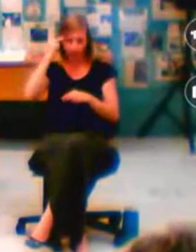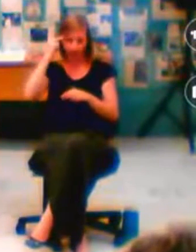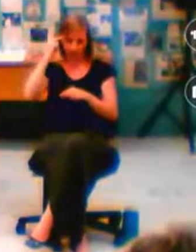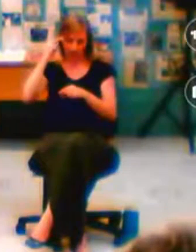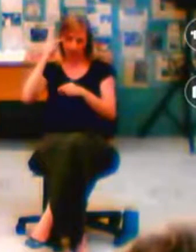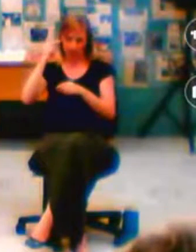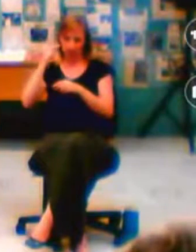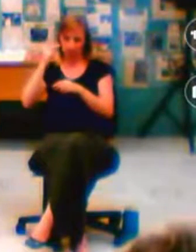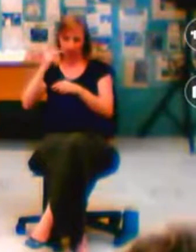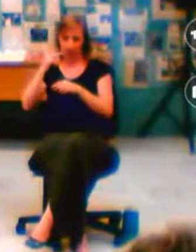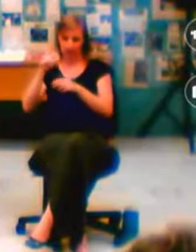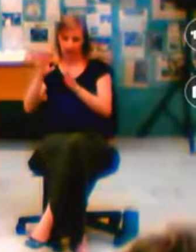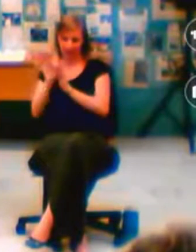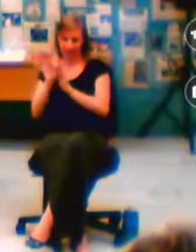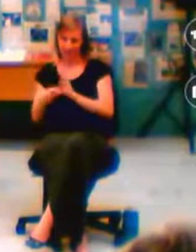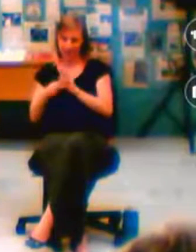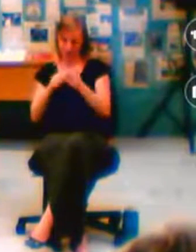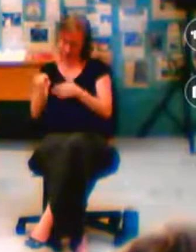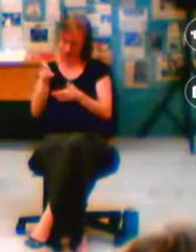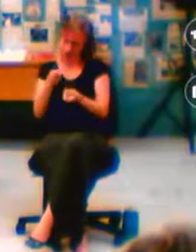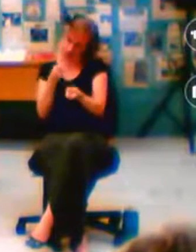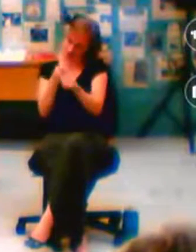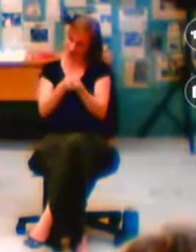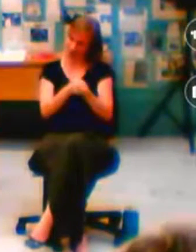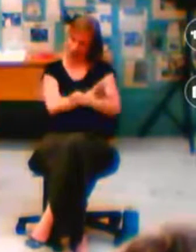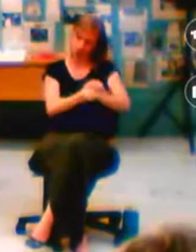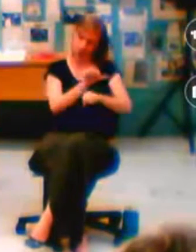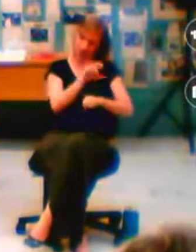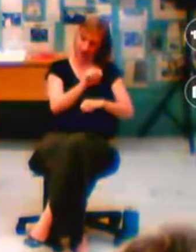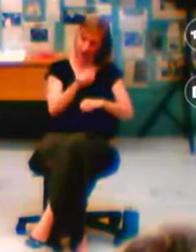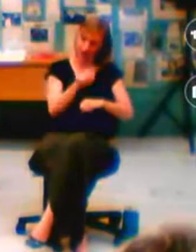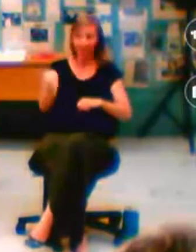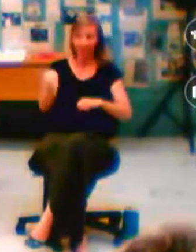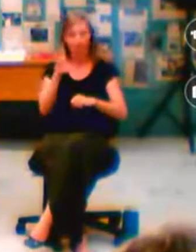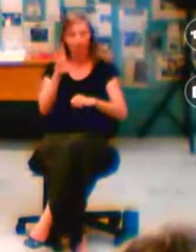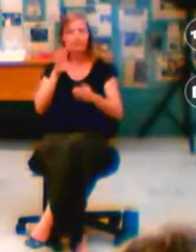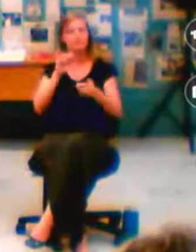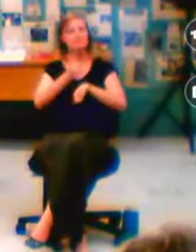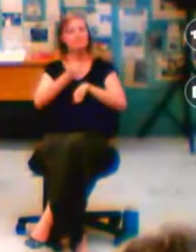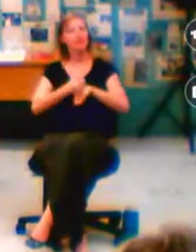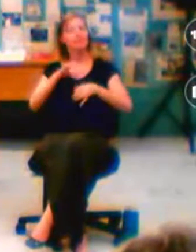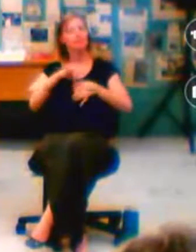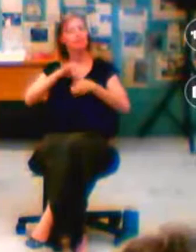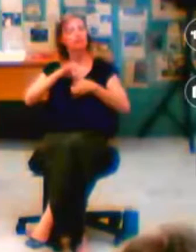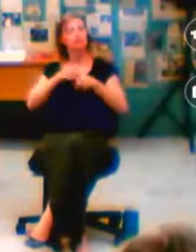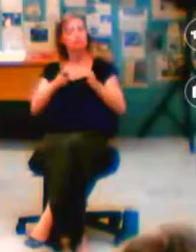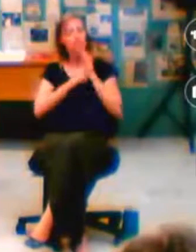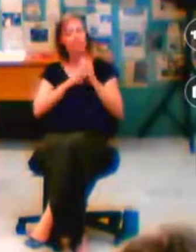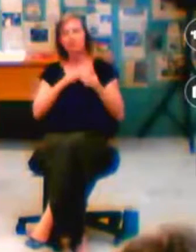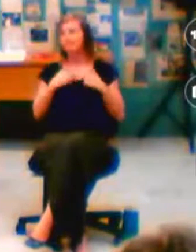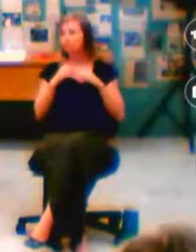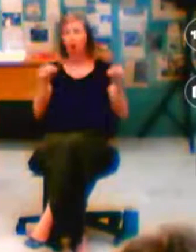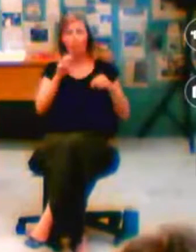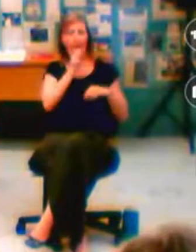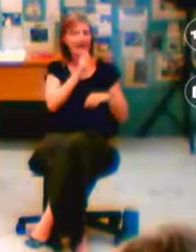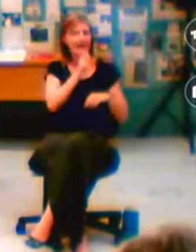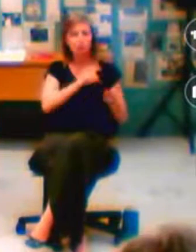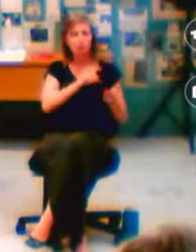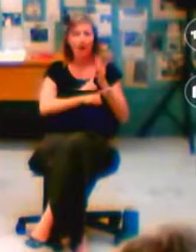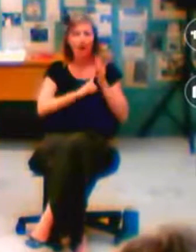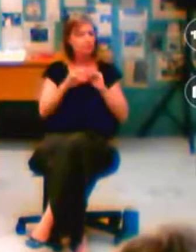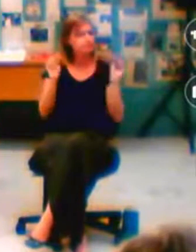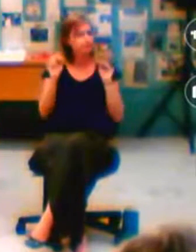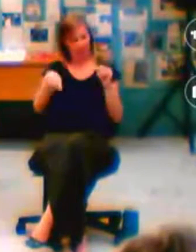The only thing the amendment says is that the interim board, which is politically appointed and will therefore, you know, they have to be